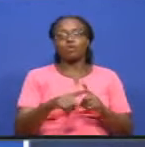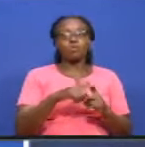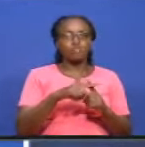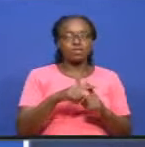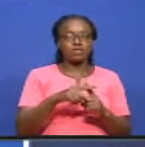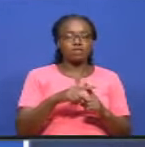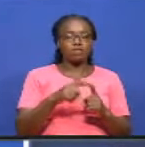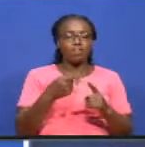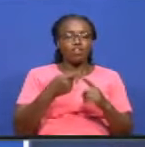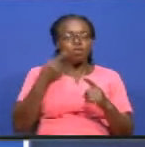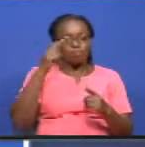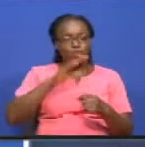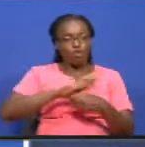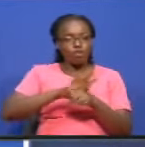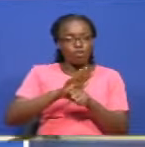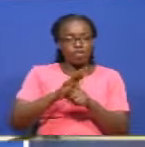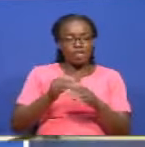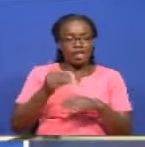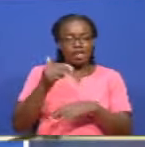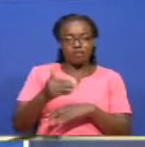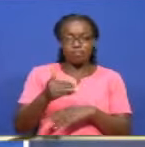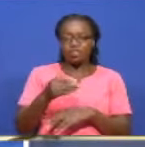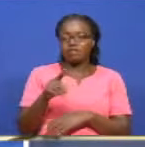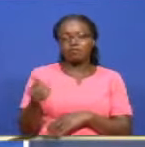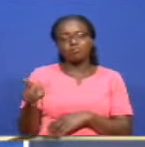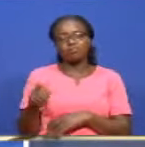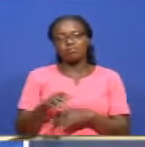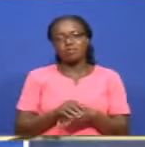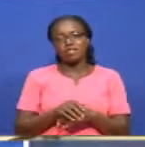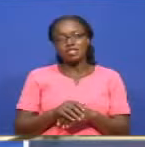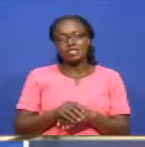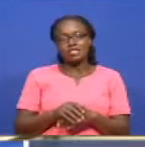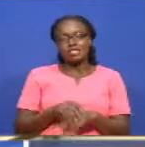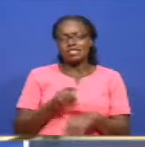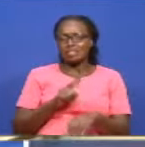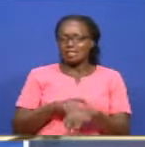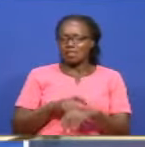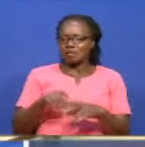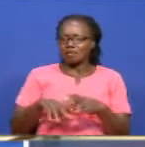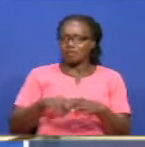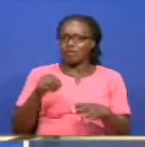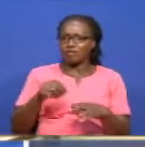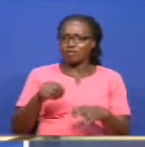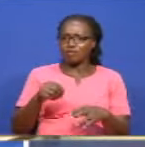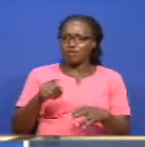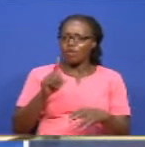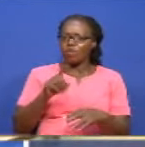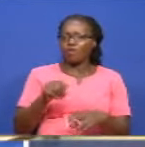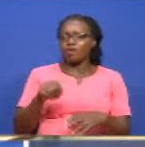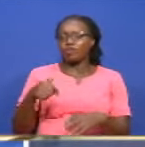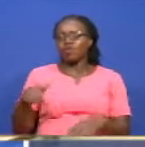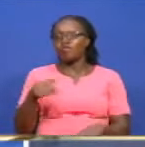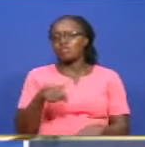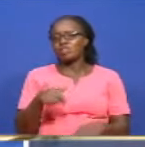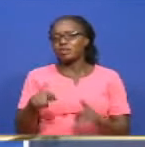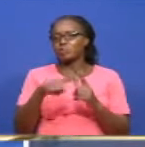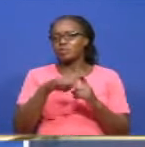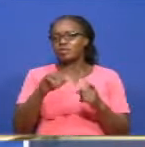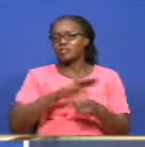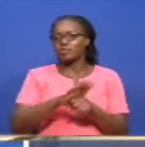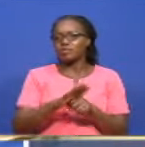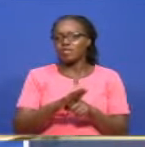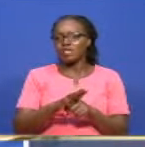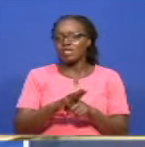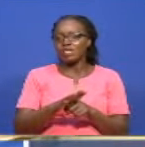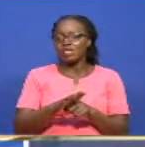for coronavirus after him. I mean, nilivyopatikana kwamba kuna mmoja wetu alikuwa ninio positive, na mimi